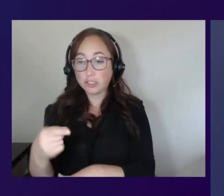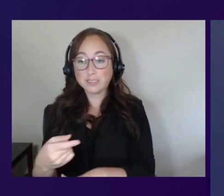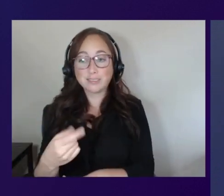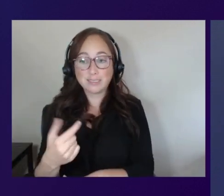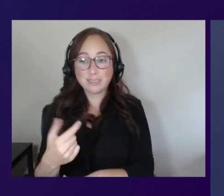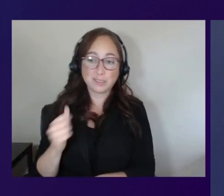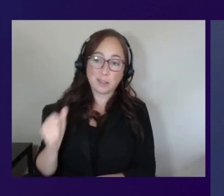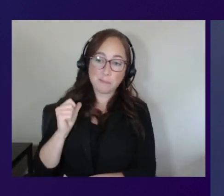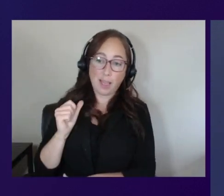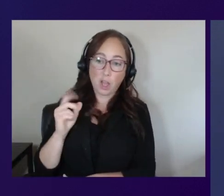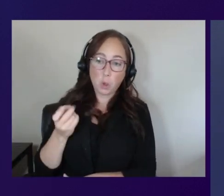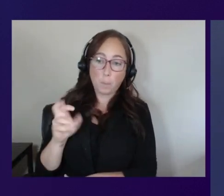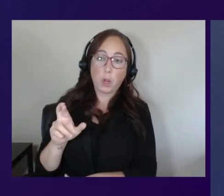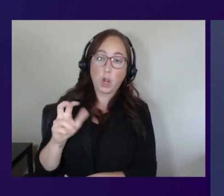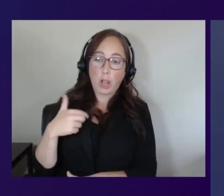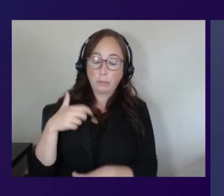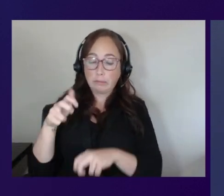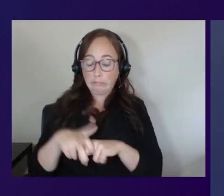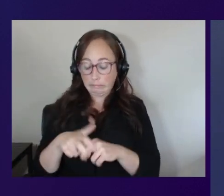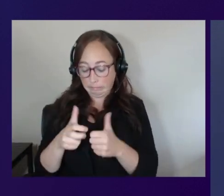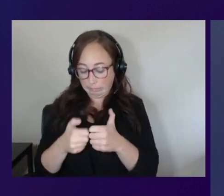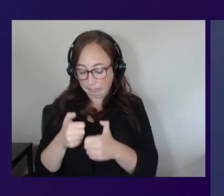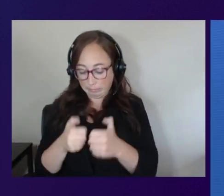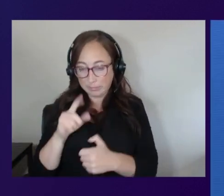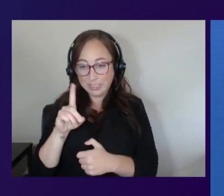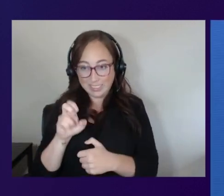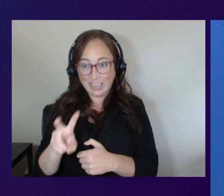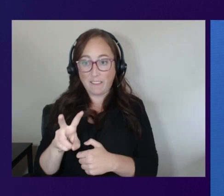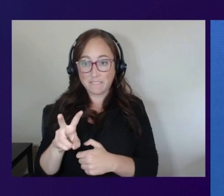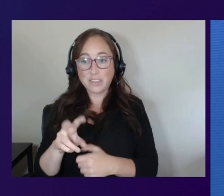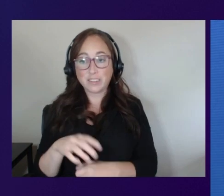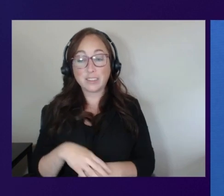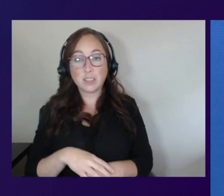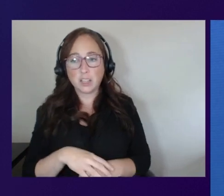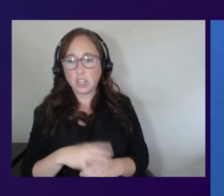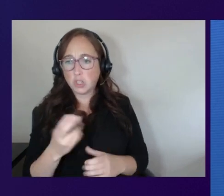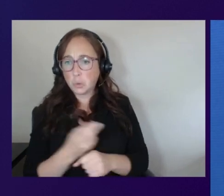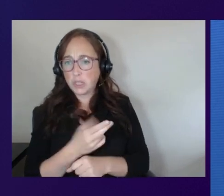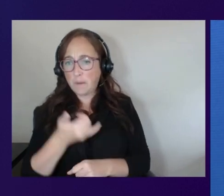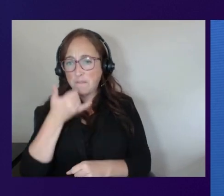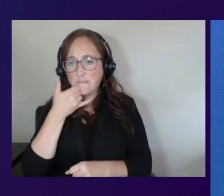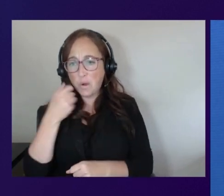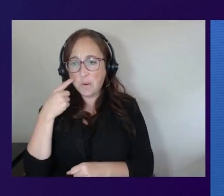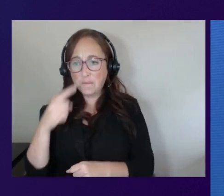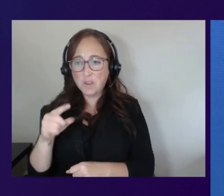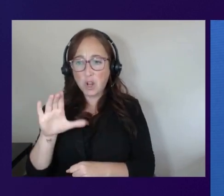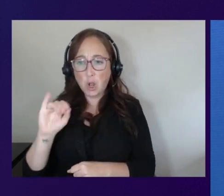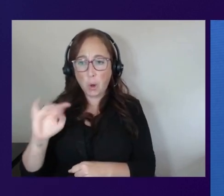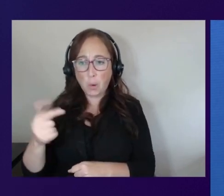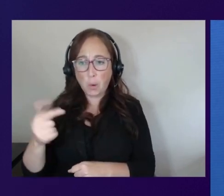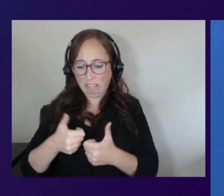like Jeff was talking about. So coding a cell phone, that's really challenging. It was.